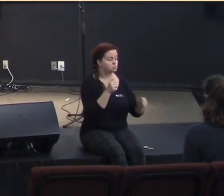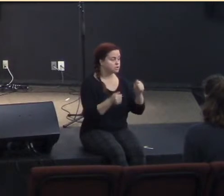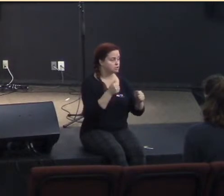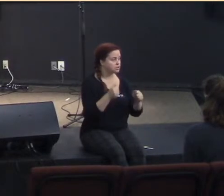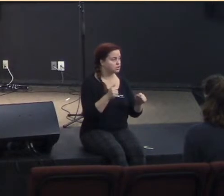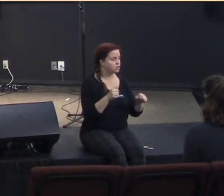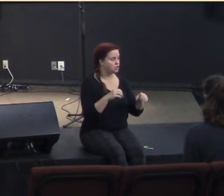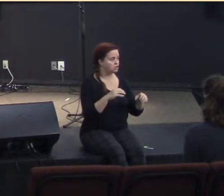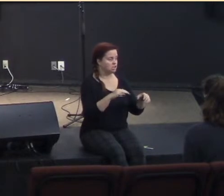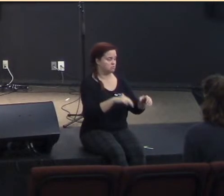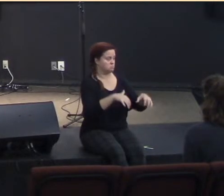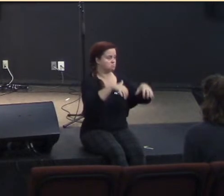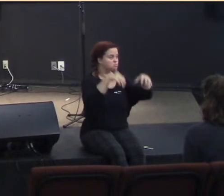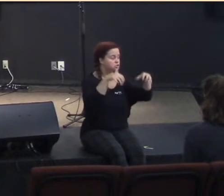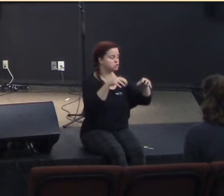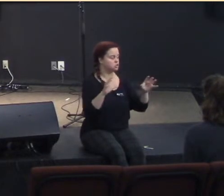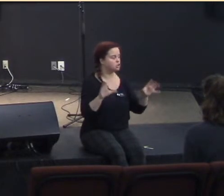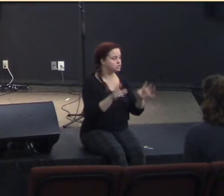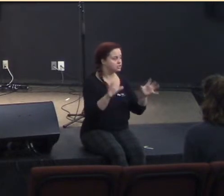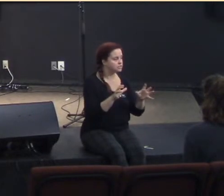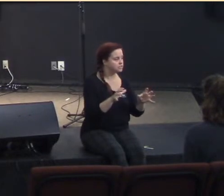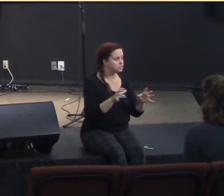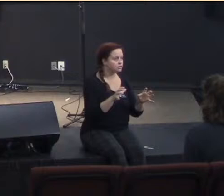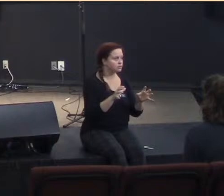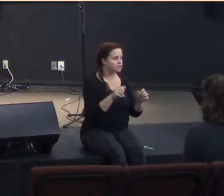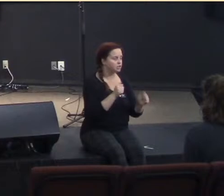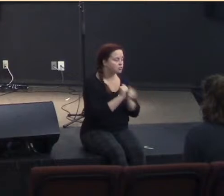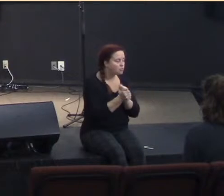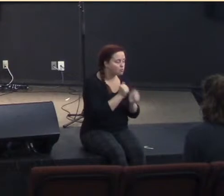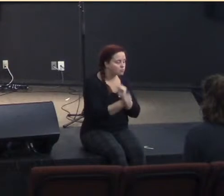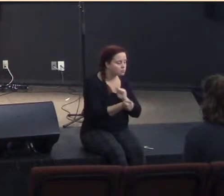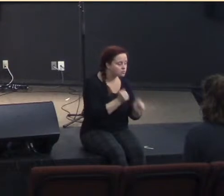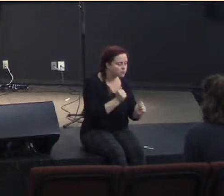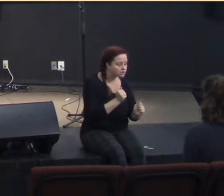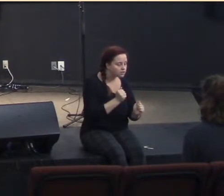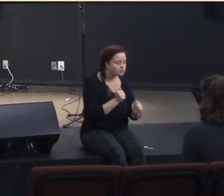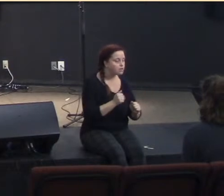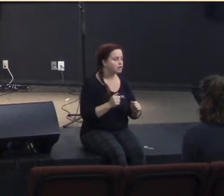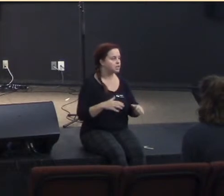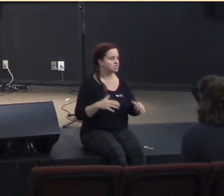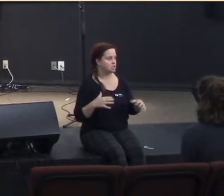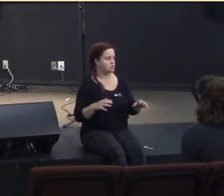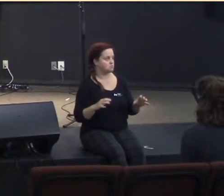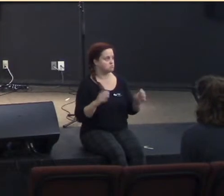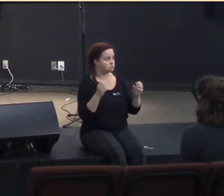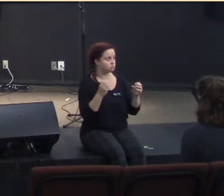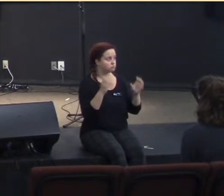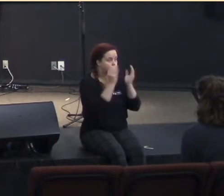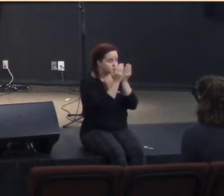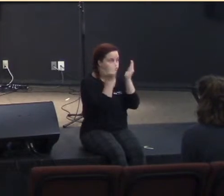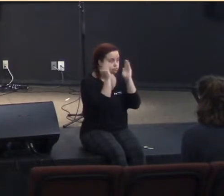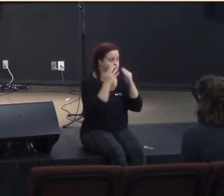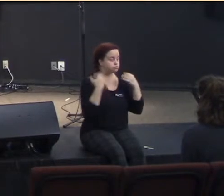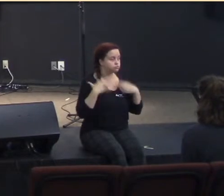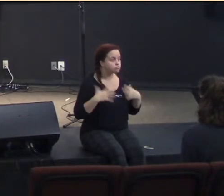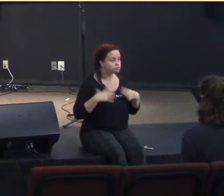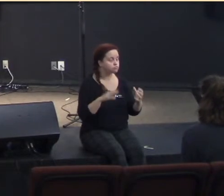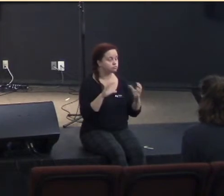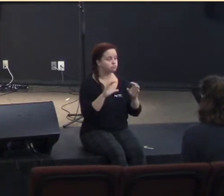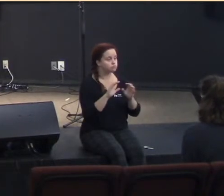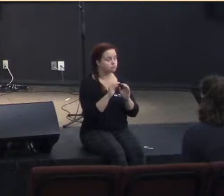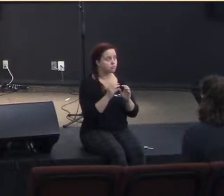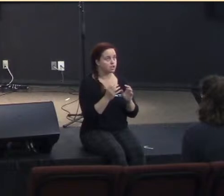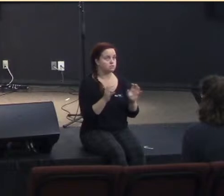be a costume contest for the participants. And then on the inside, we will have hot dogs and